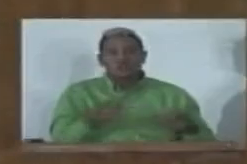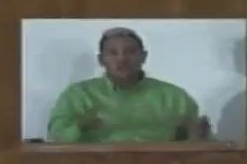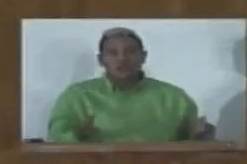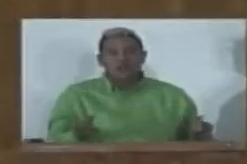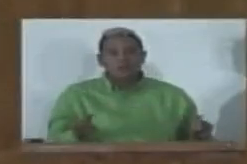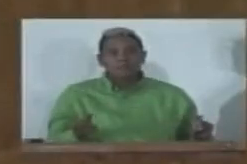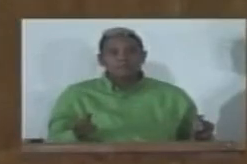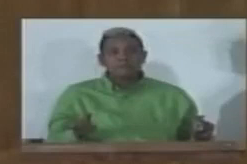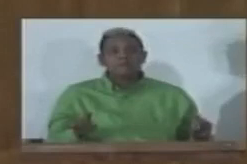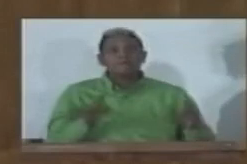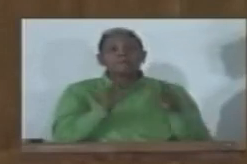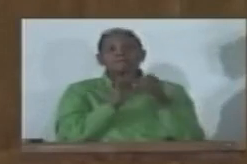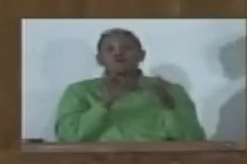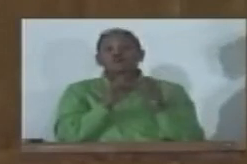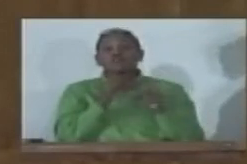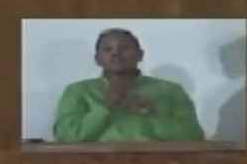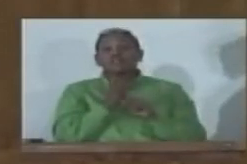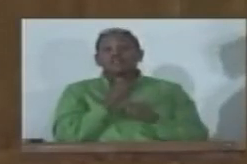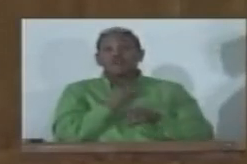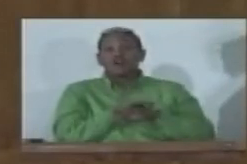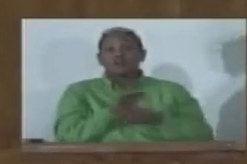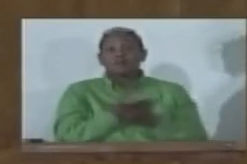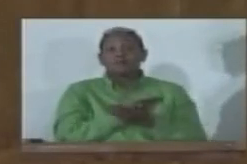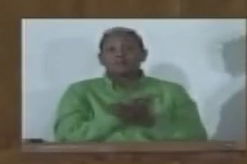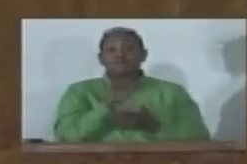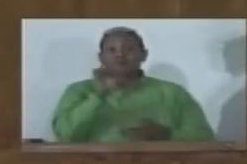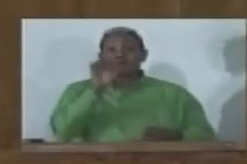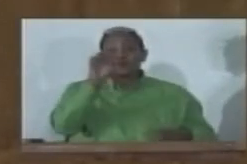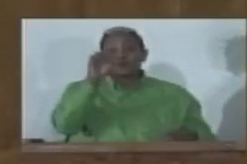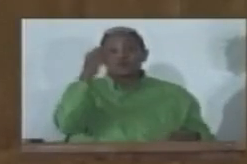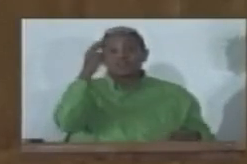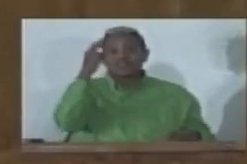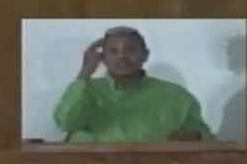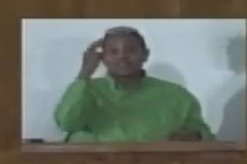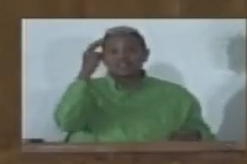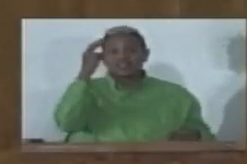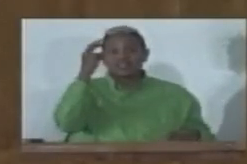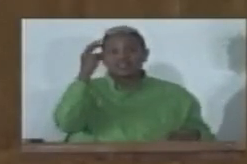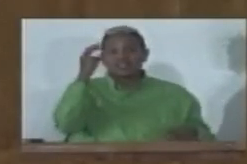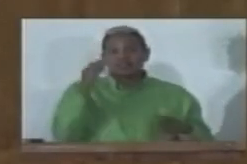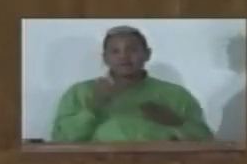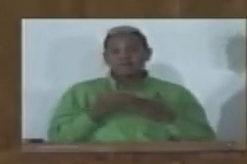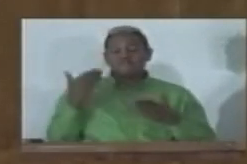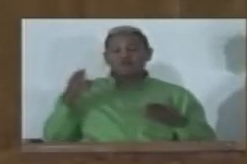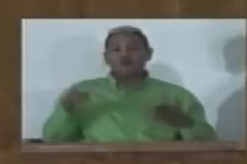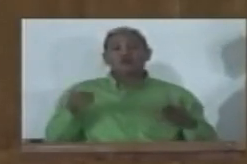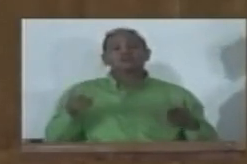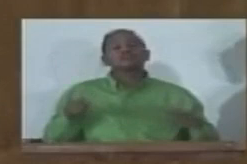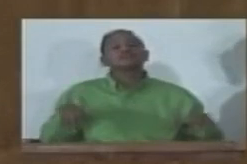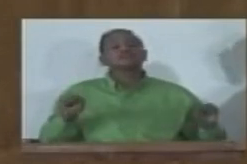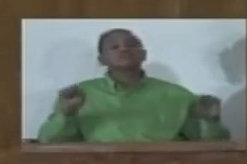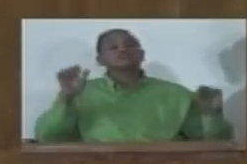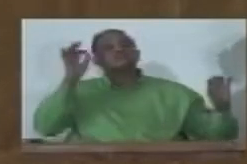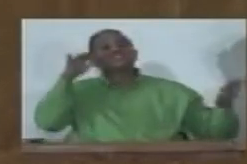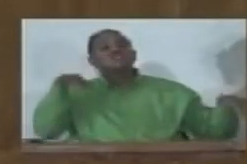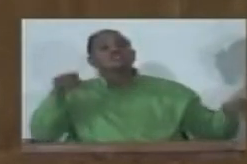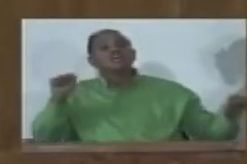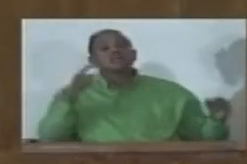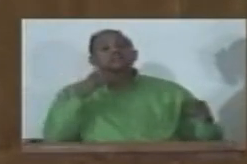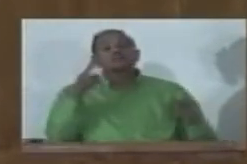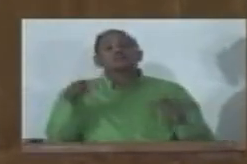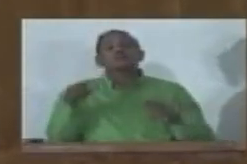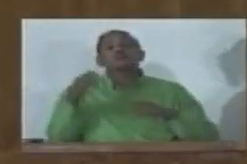A motion that was on the order paper from 2016, even before the decision was taken to build a